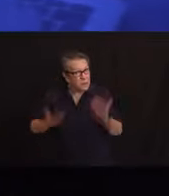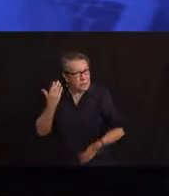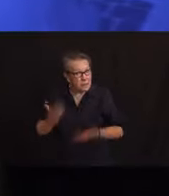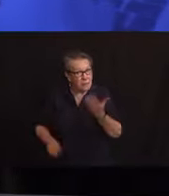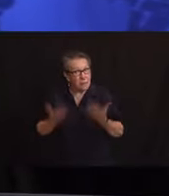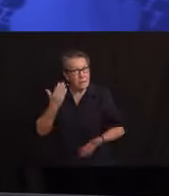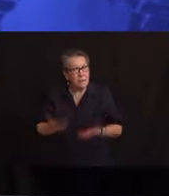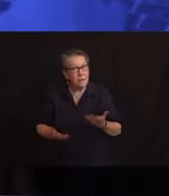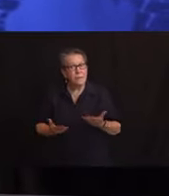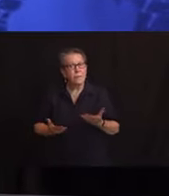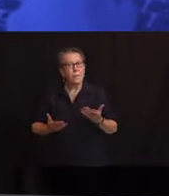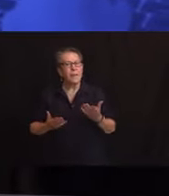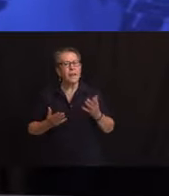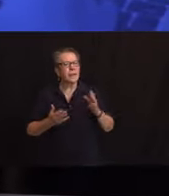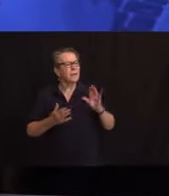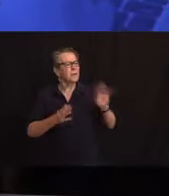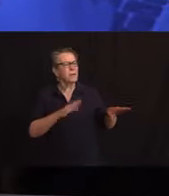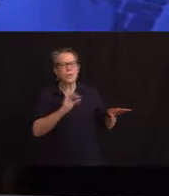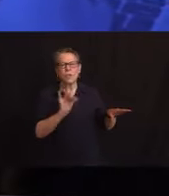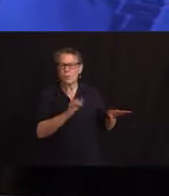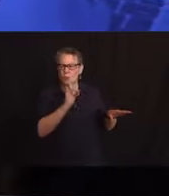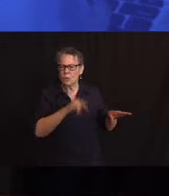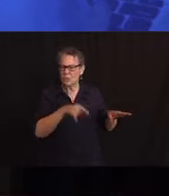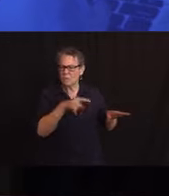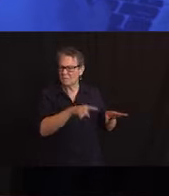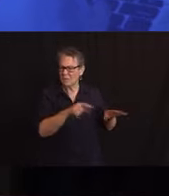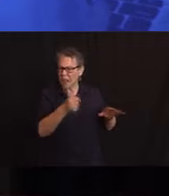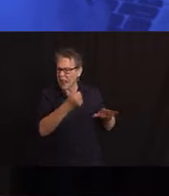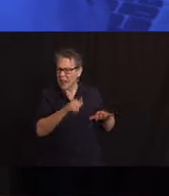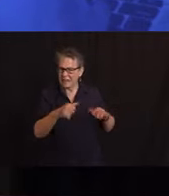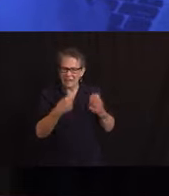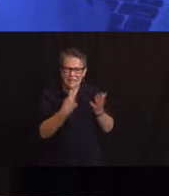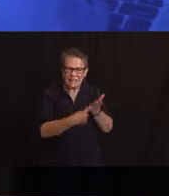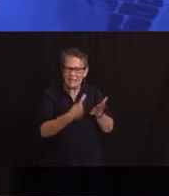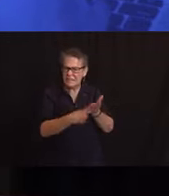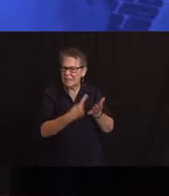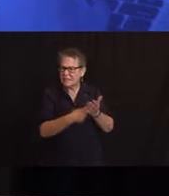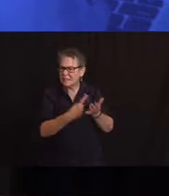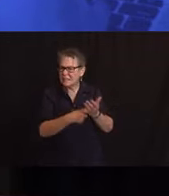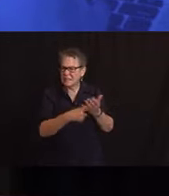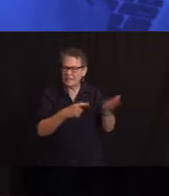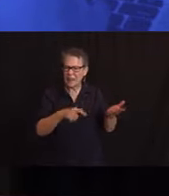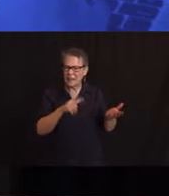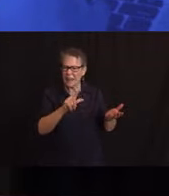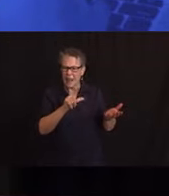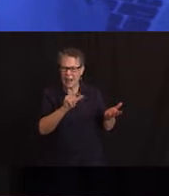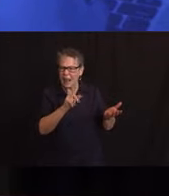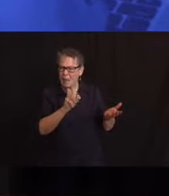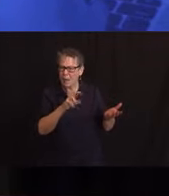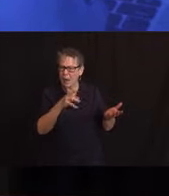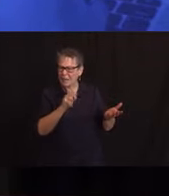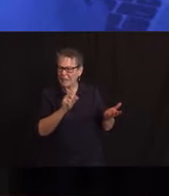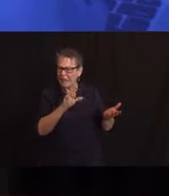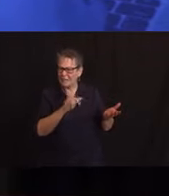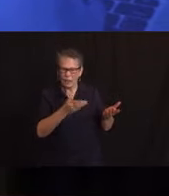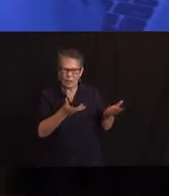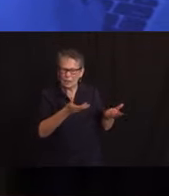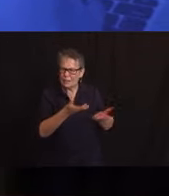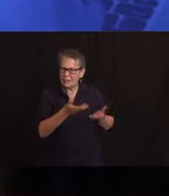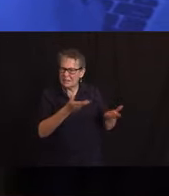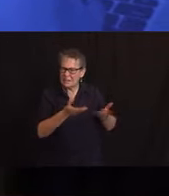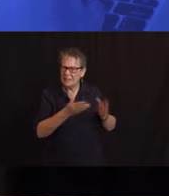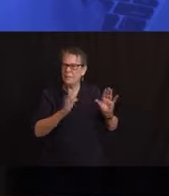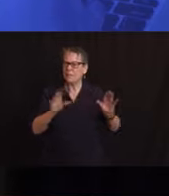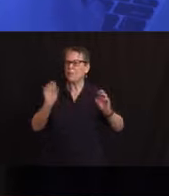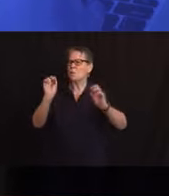than 100% in some communities? And the question about labor and delivery services deserts, I think, was the question. The first thing on